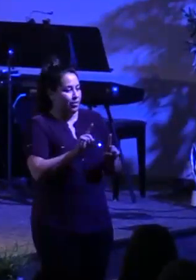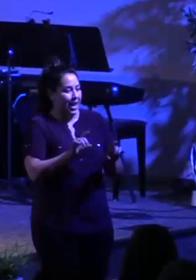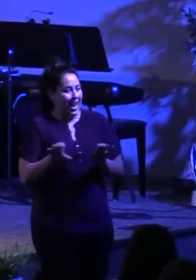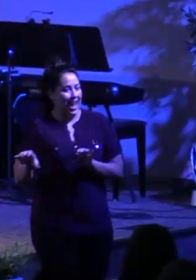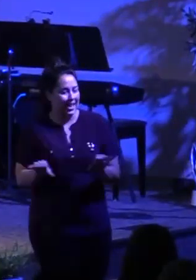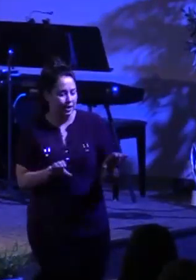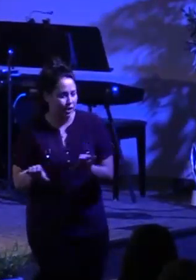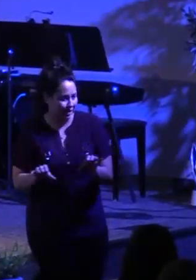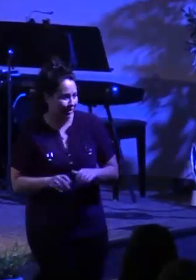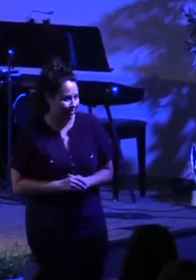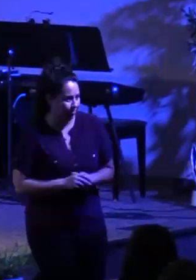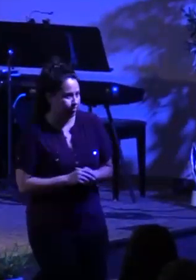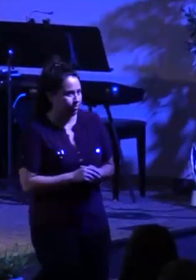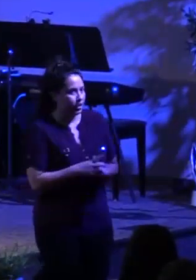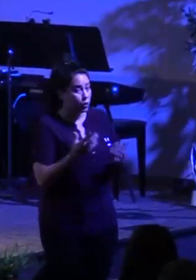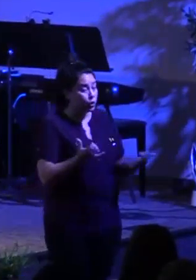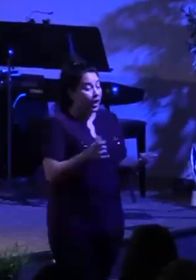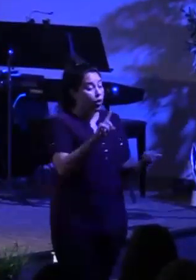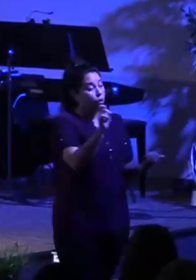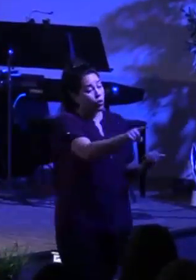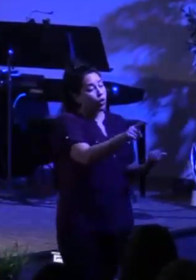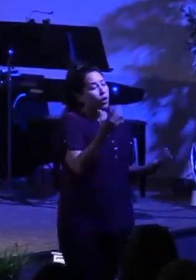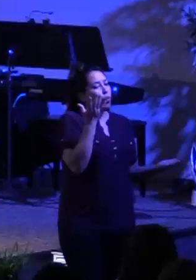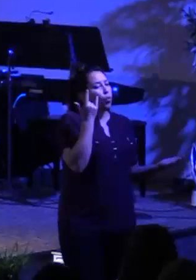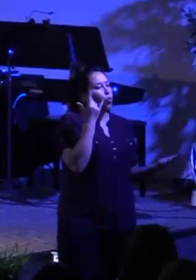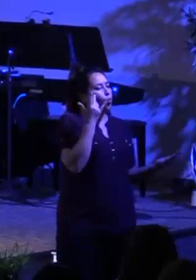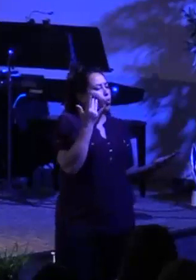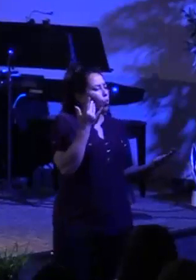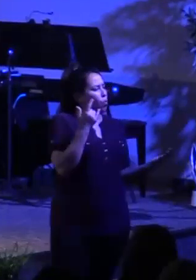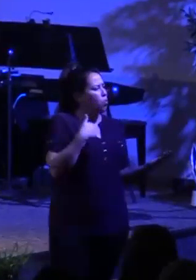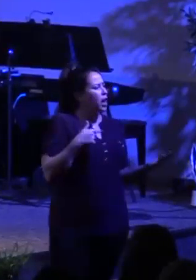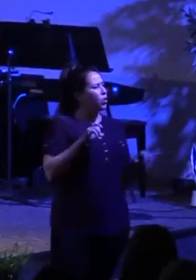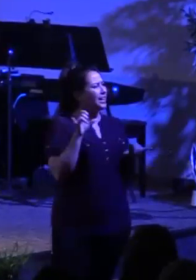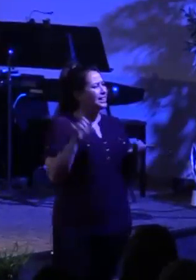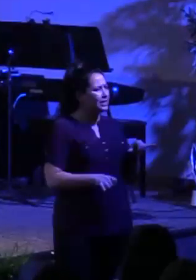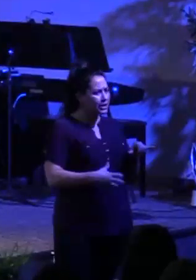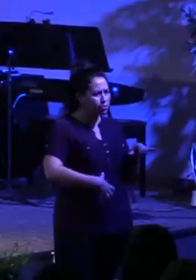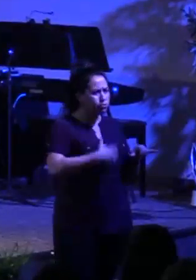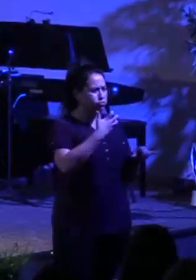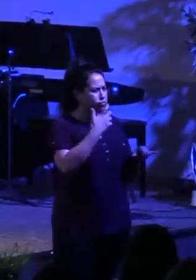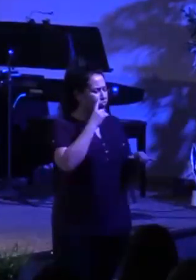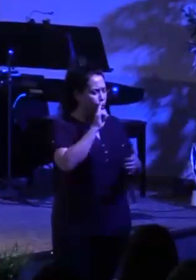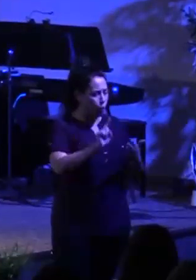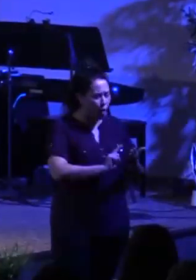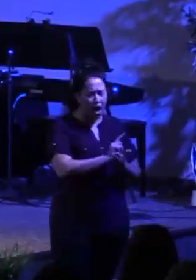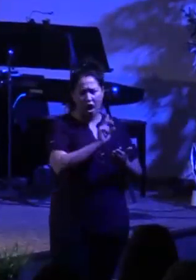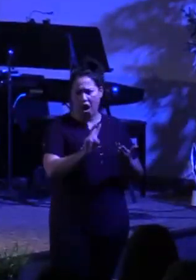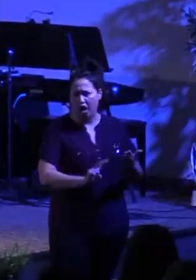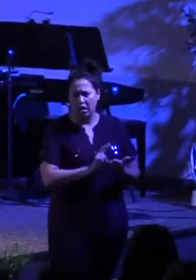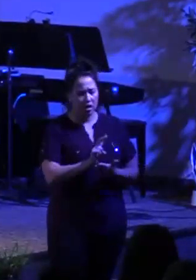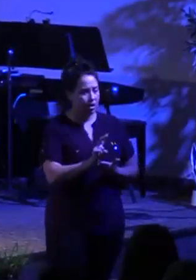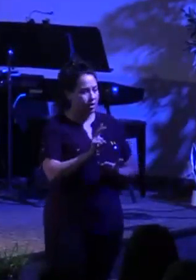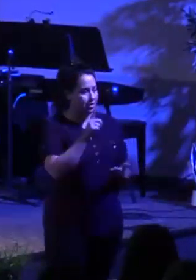after 90 seconds. And the question is, why can I stay angry for hours? And the reason you can stay angry for hours is if